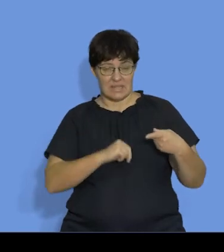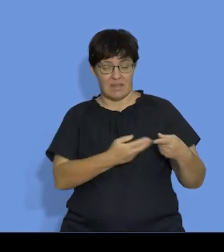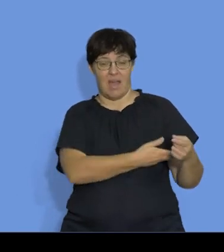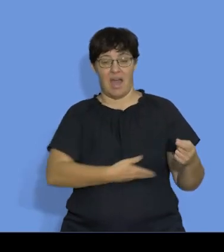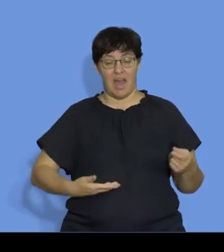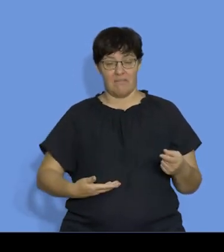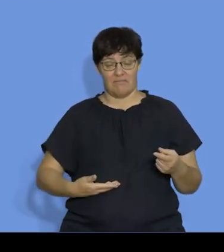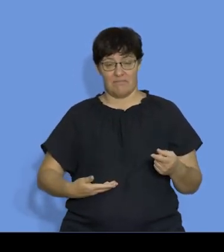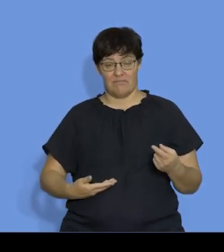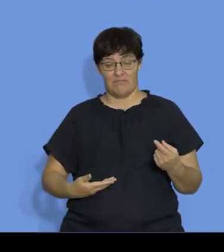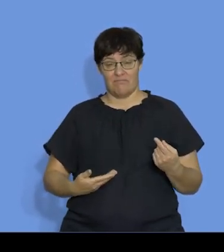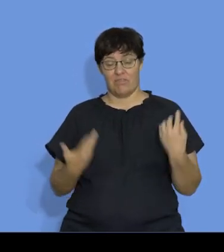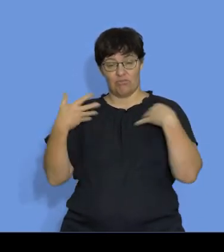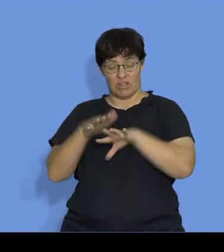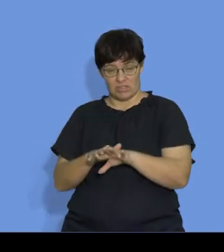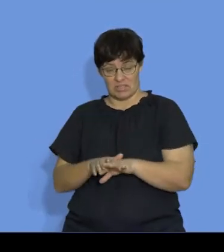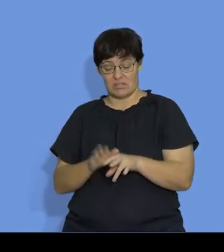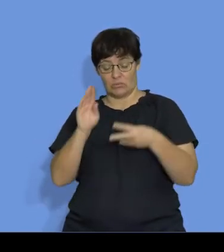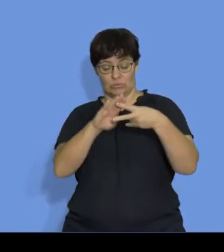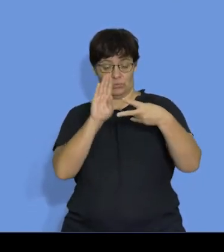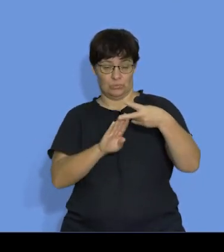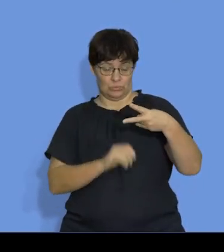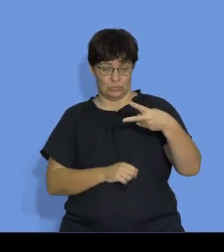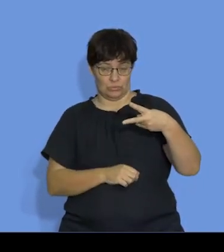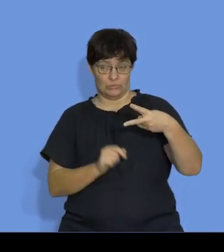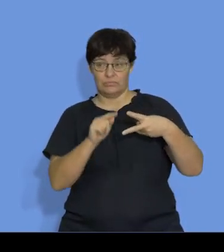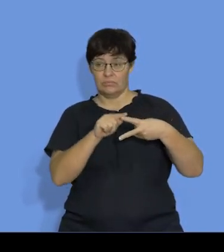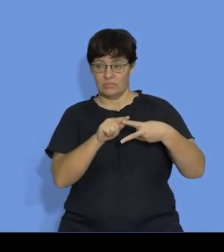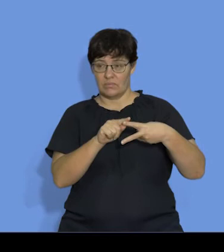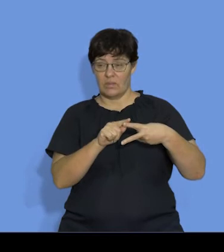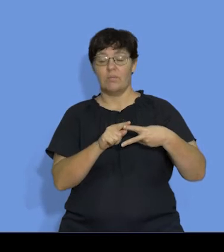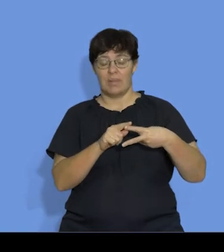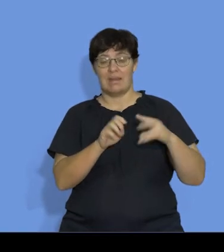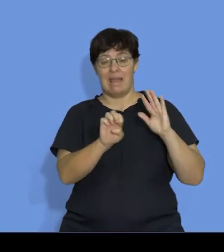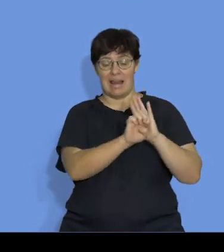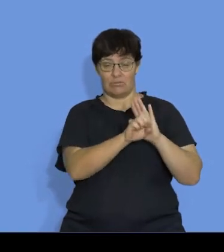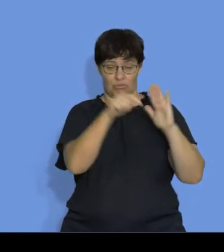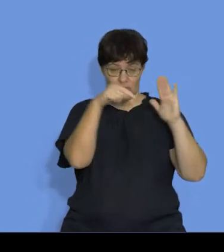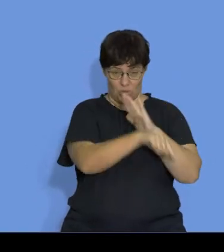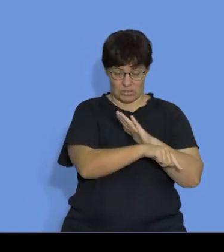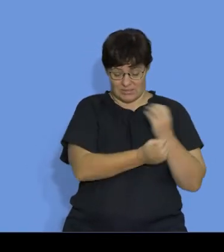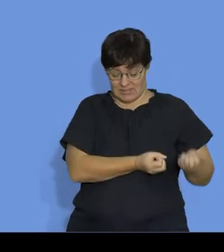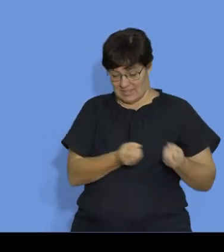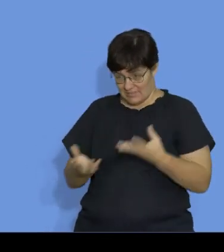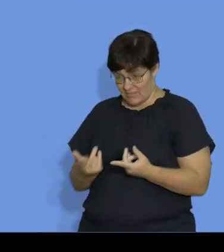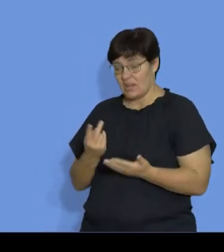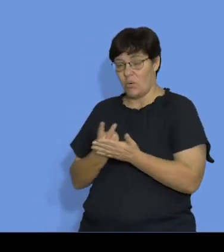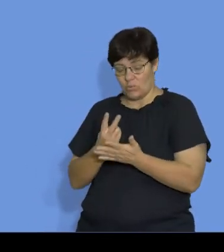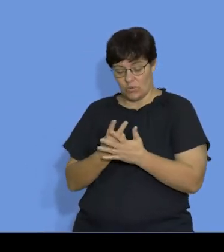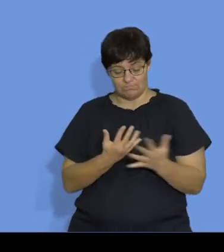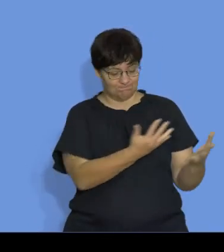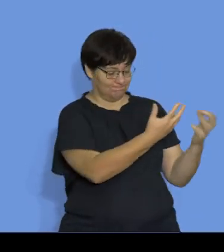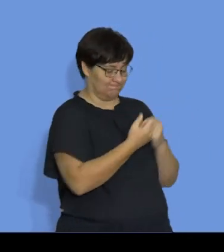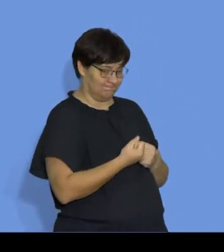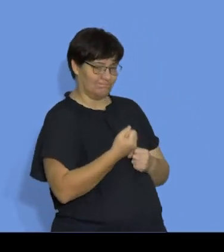the oxidation, okay, which has to do with the loss of electrons, as well as the reduction. So we